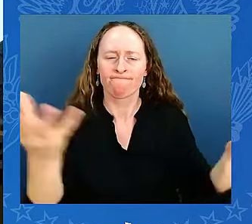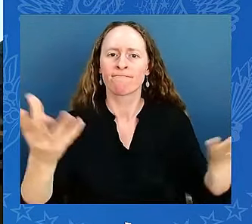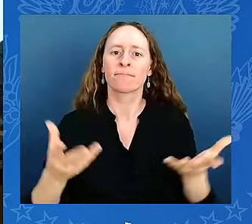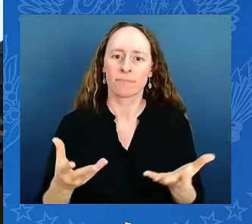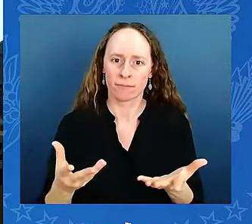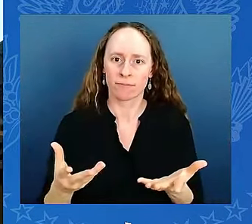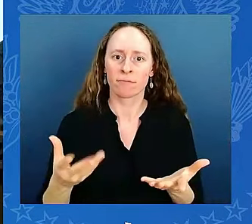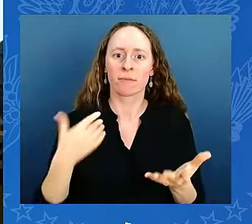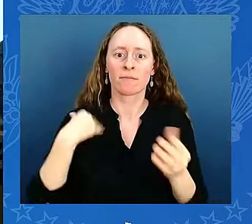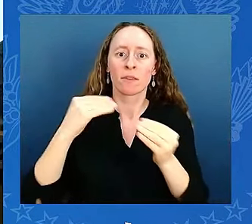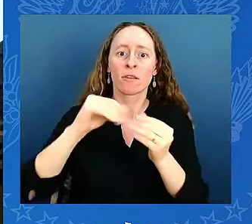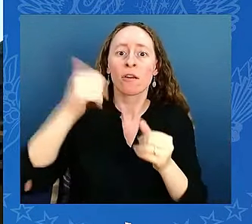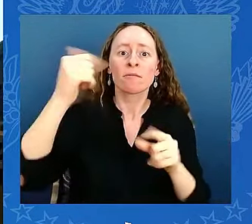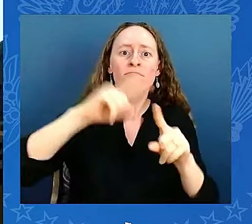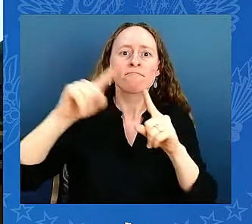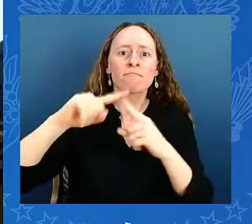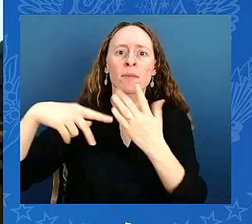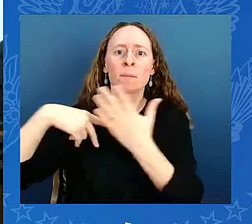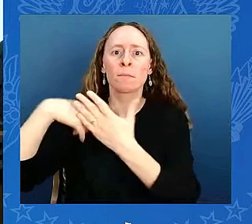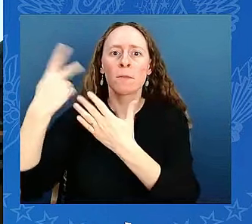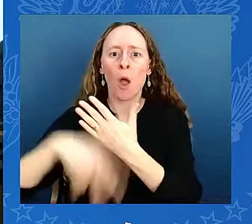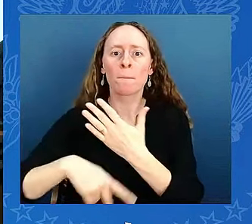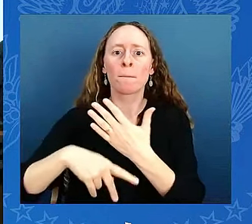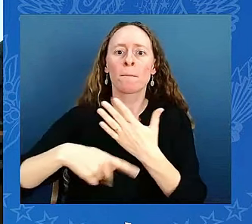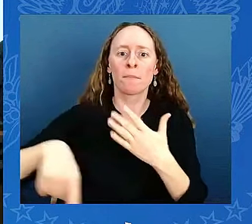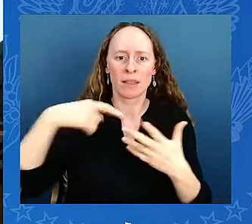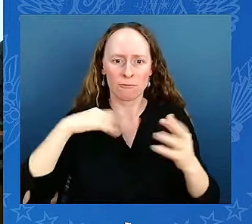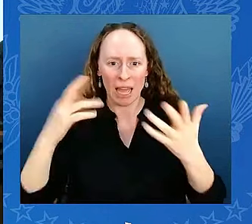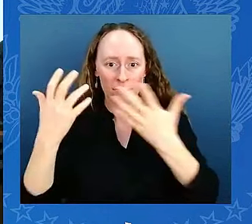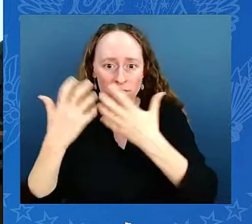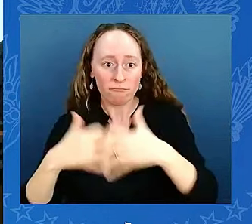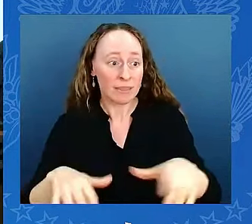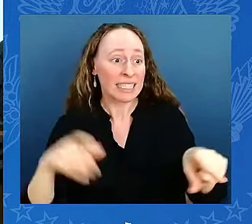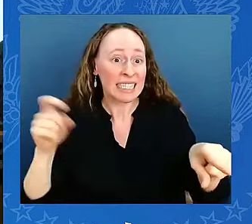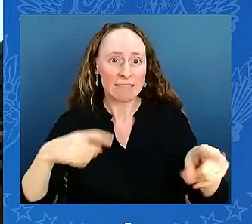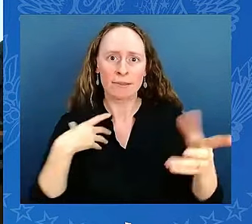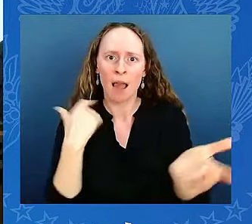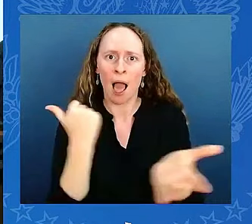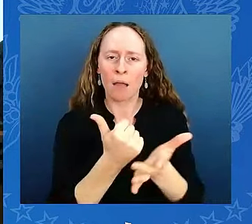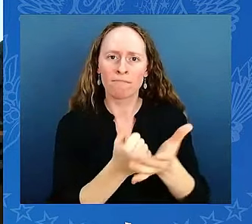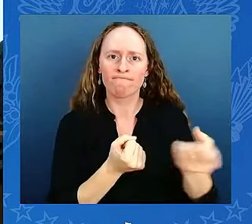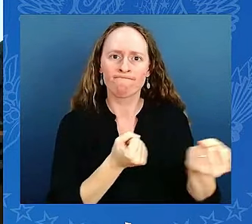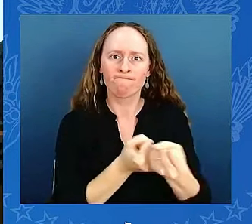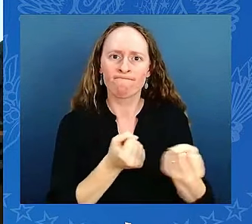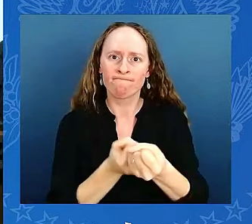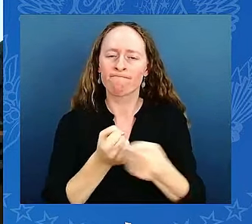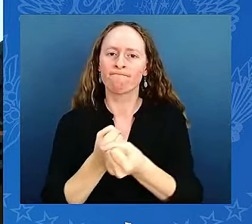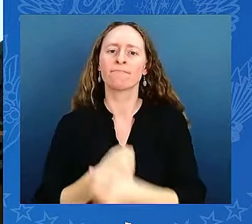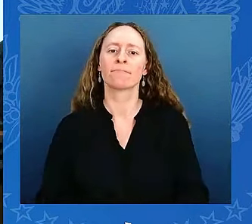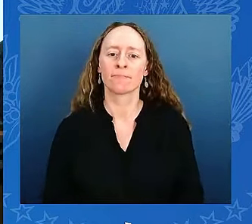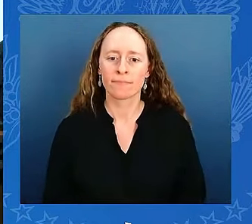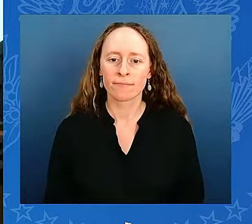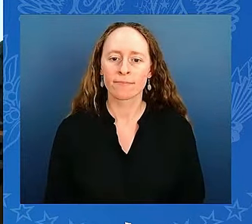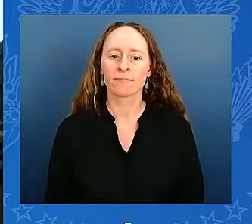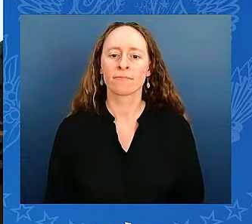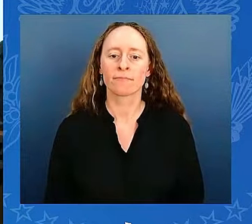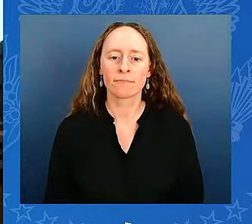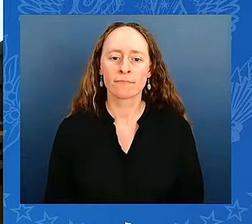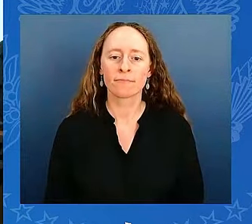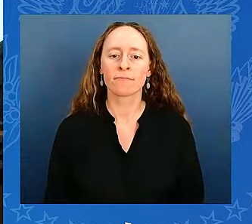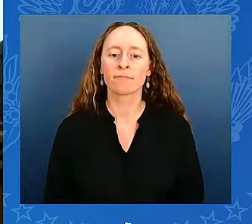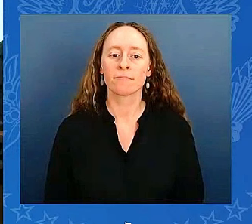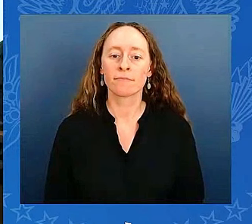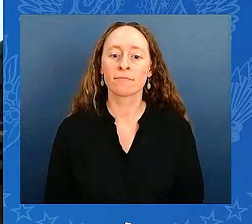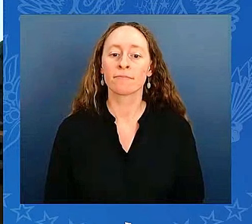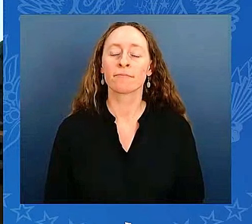impacted communities so we get them off on the right foot to rebuild quickly. At this time, sir, I believe we'll transition